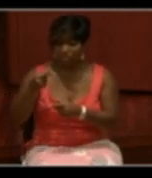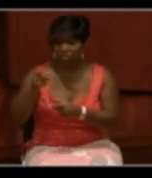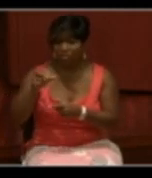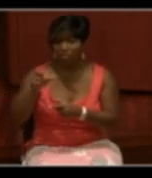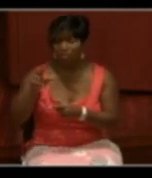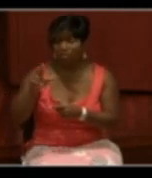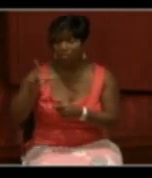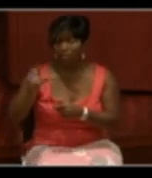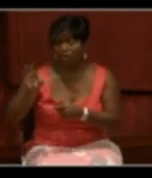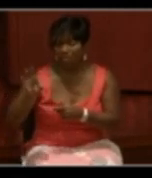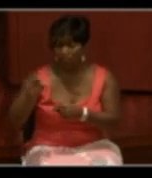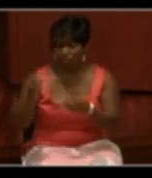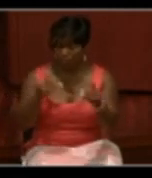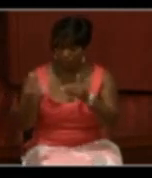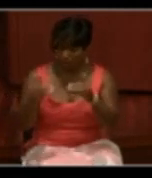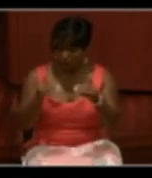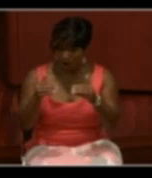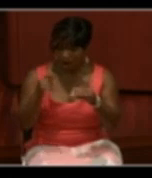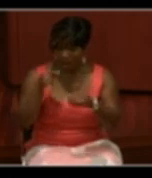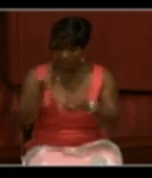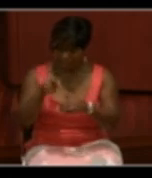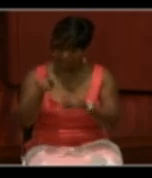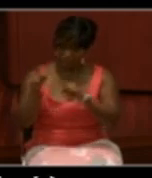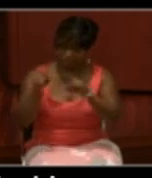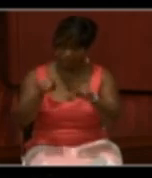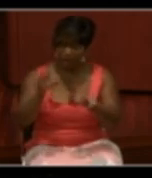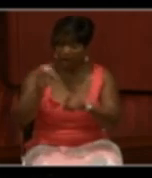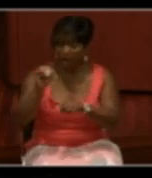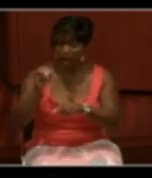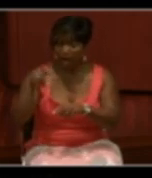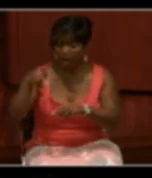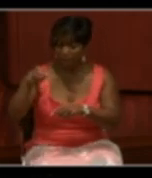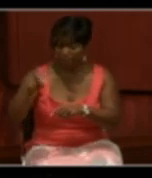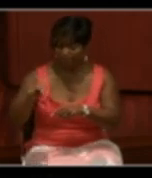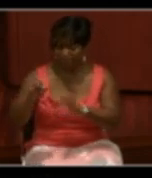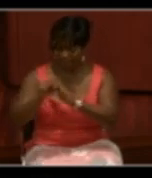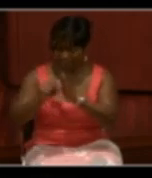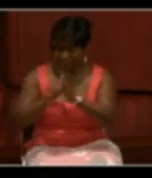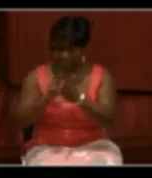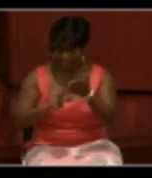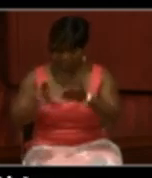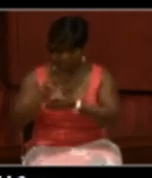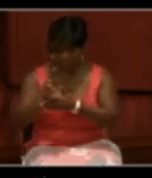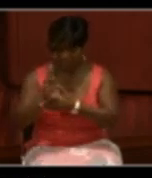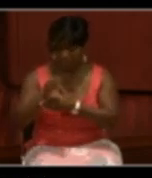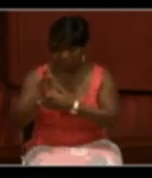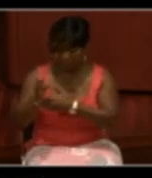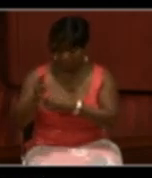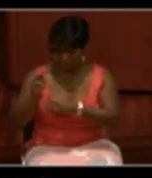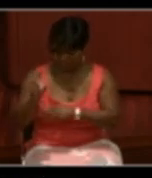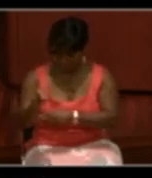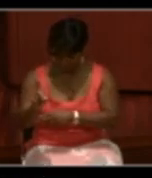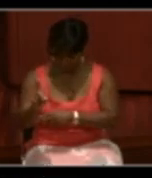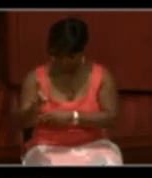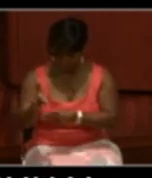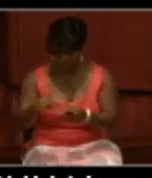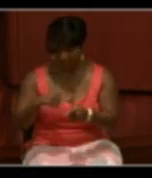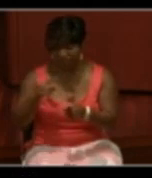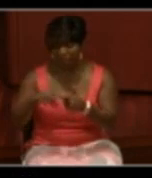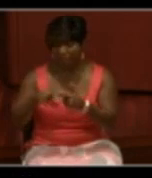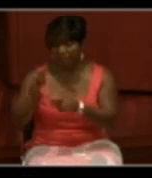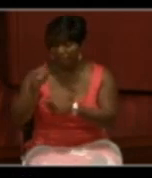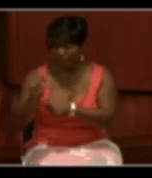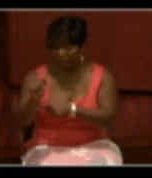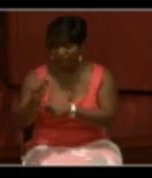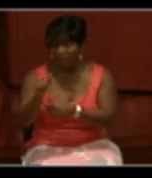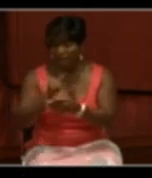his undergraduate studies at Coppin State University in Baltimore, Maryland. From there, he received his Bachelor of